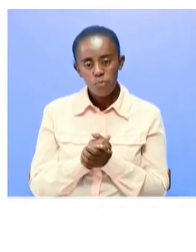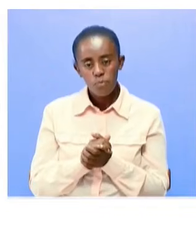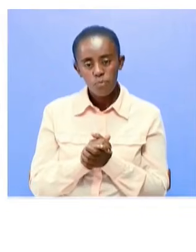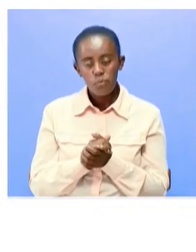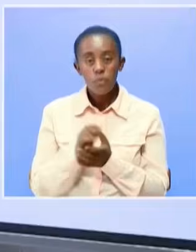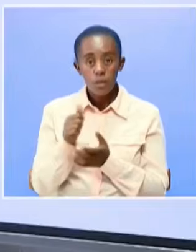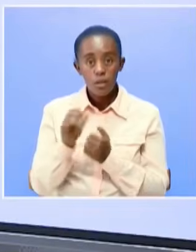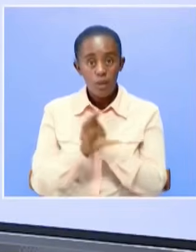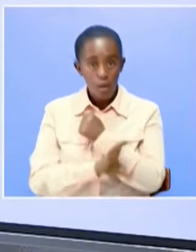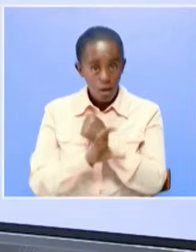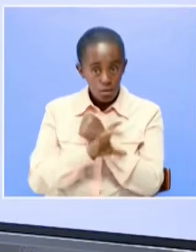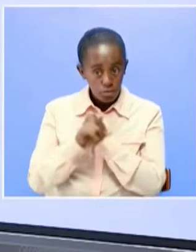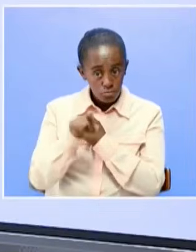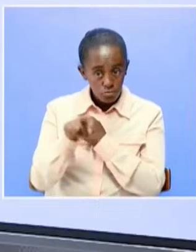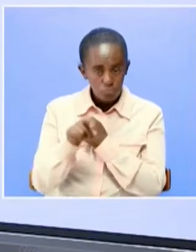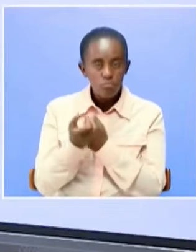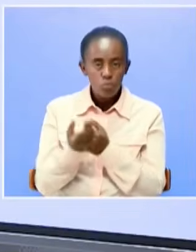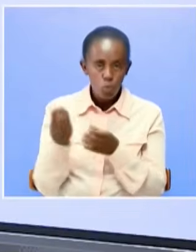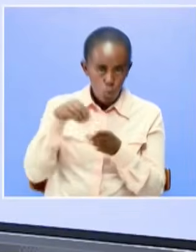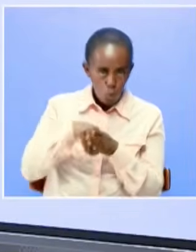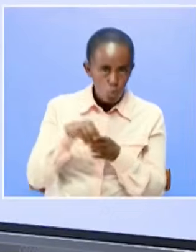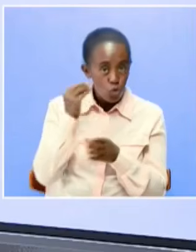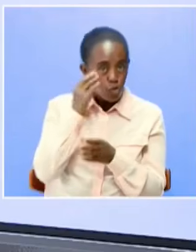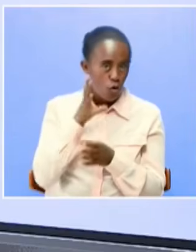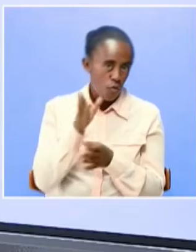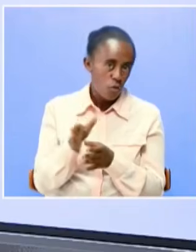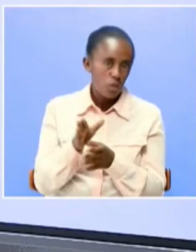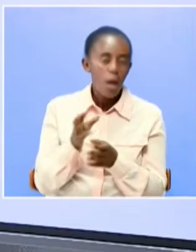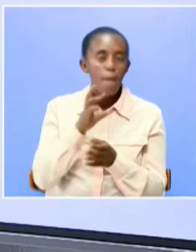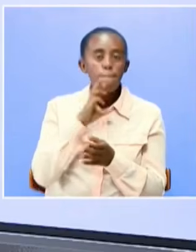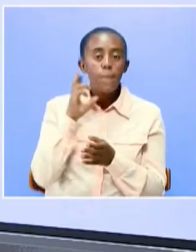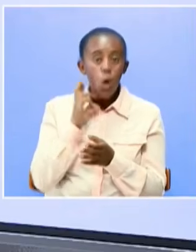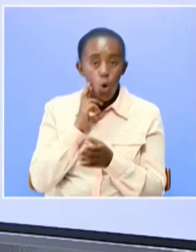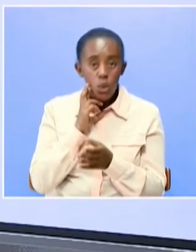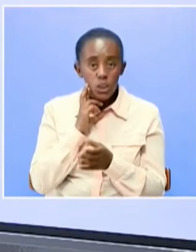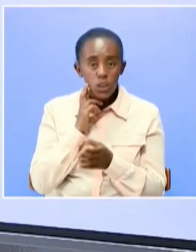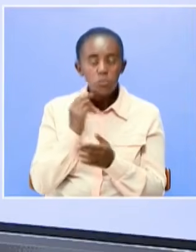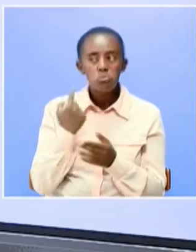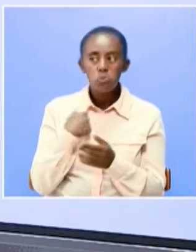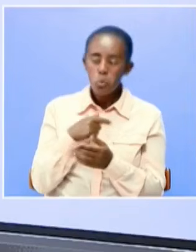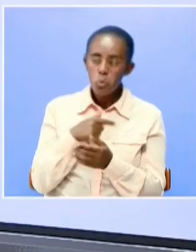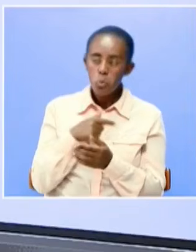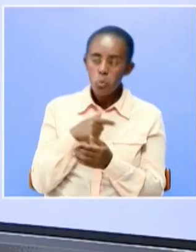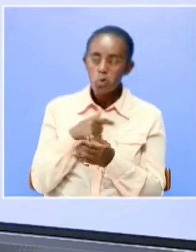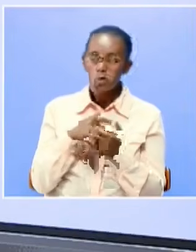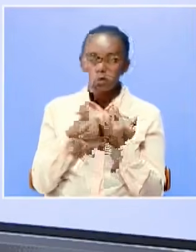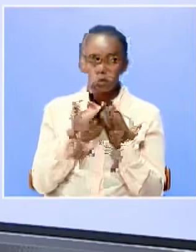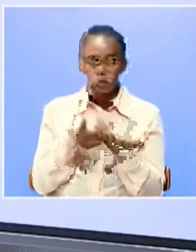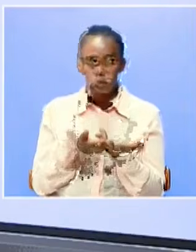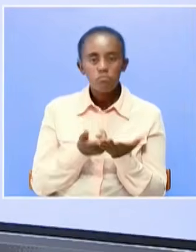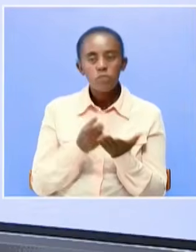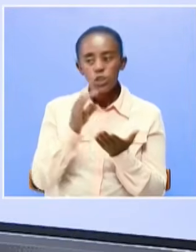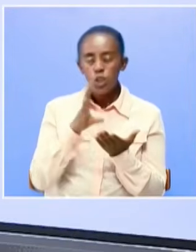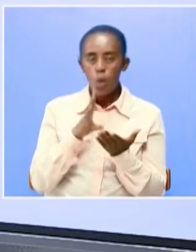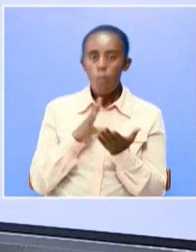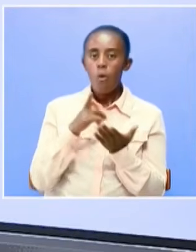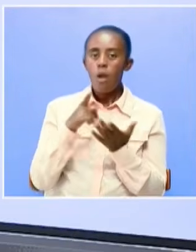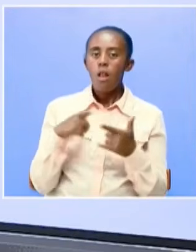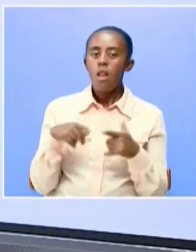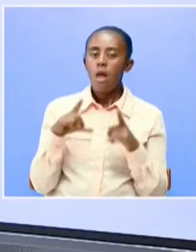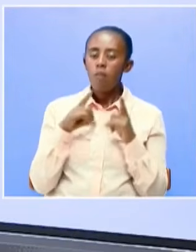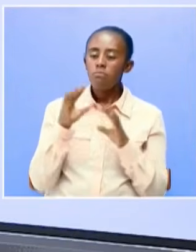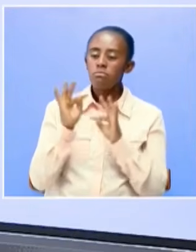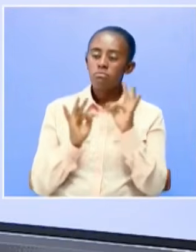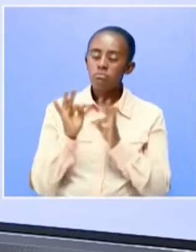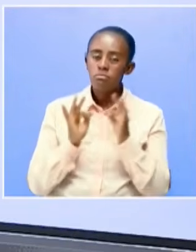Their country should be included. Don't forget, because we are going to write about someone's life history,